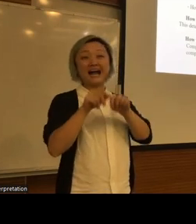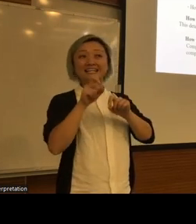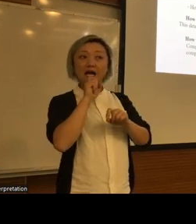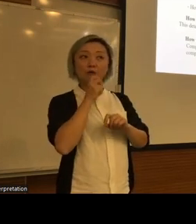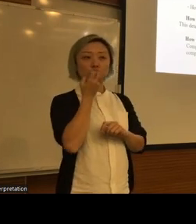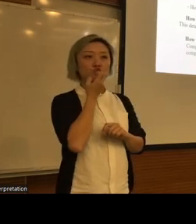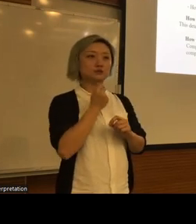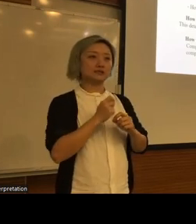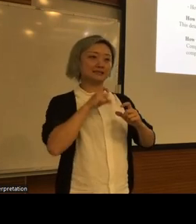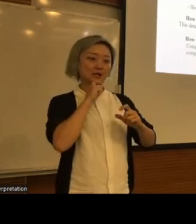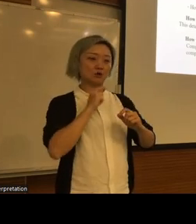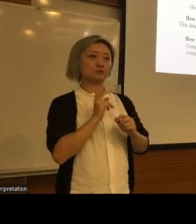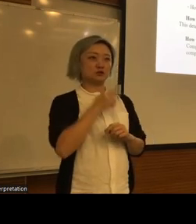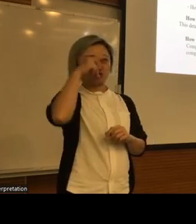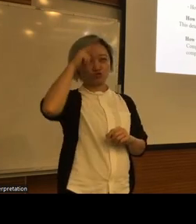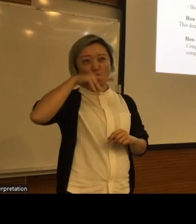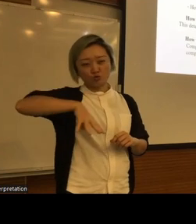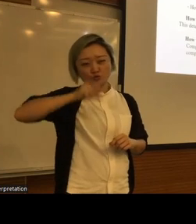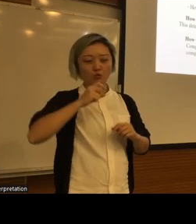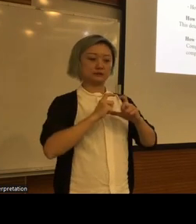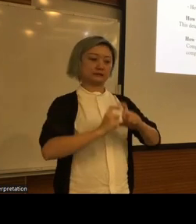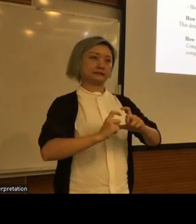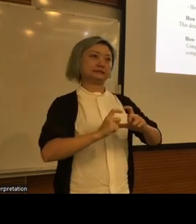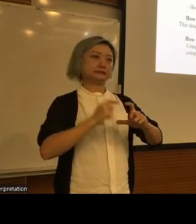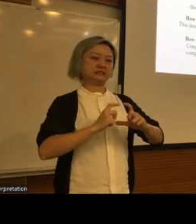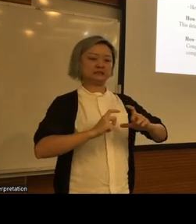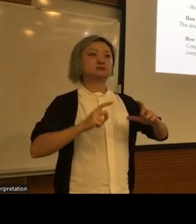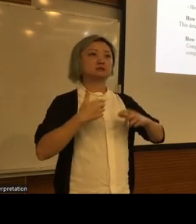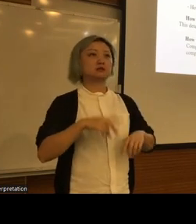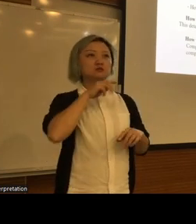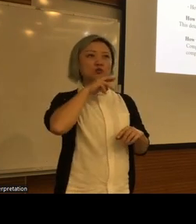I would say, and again, I speculate, it's from